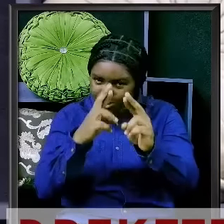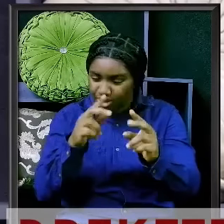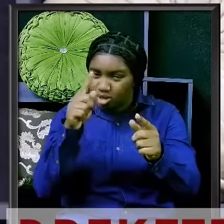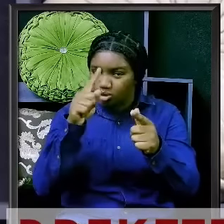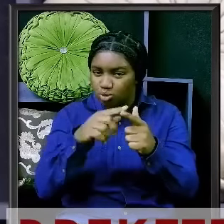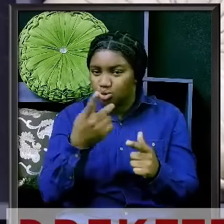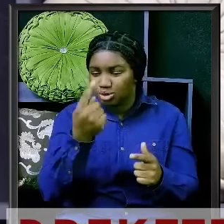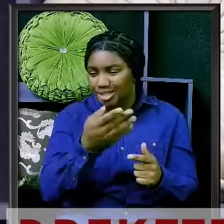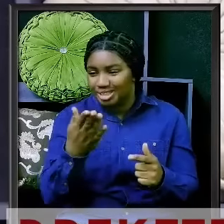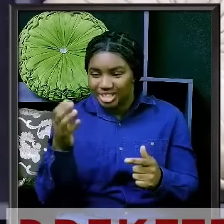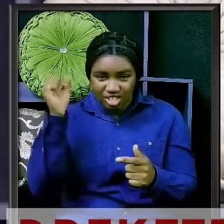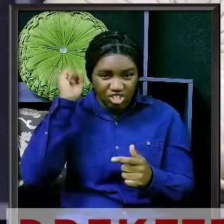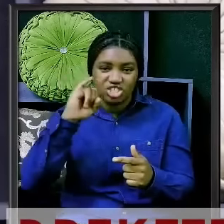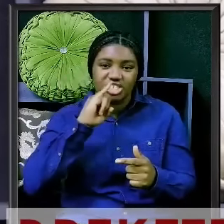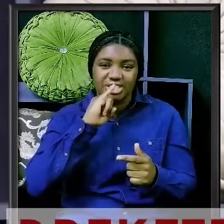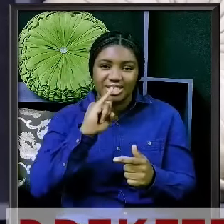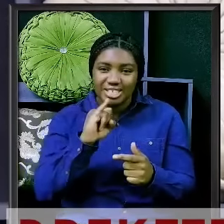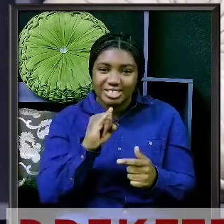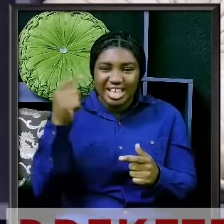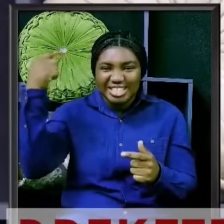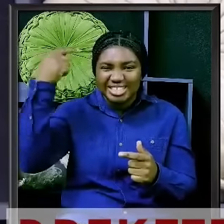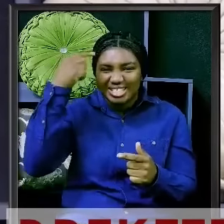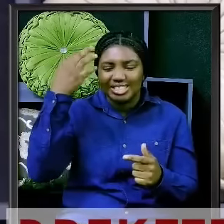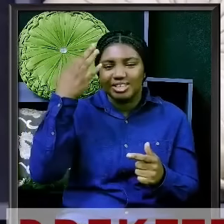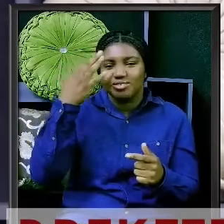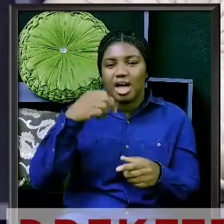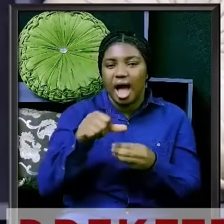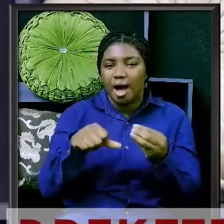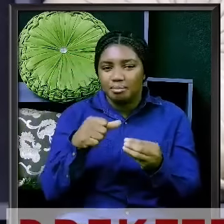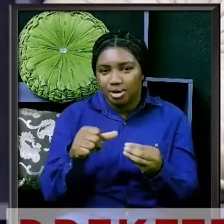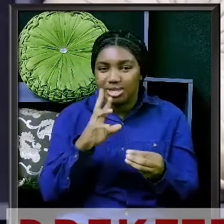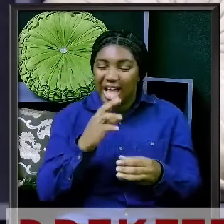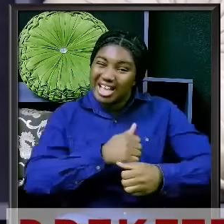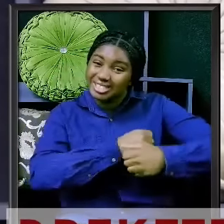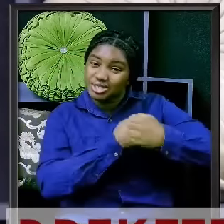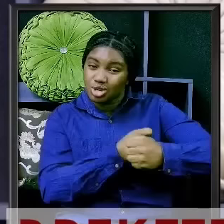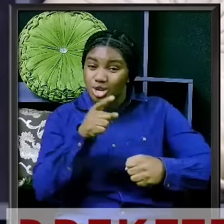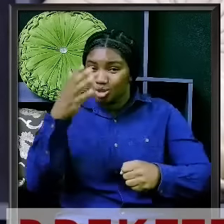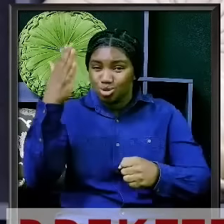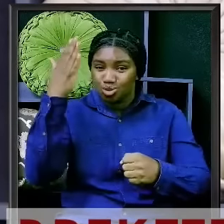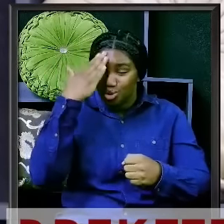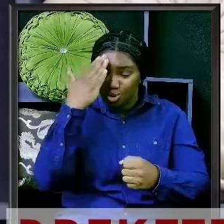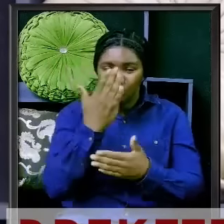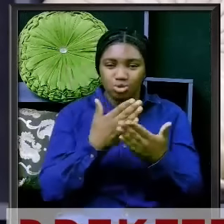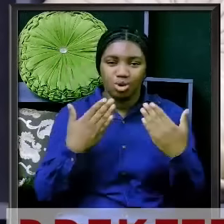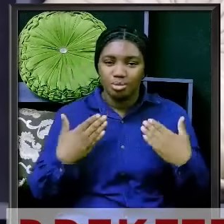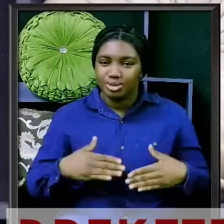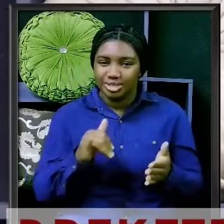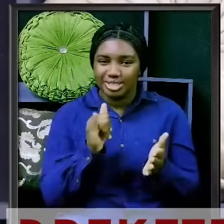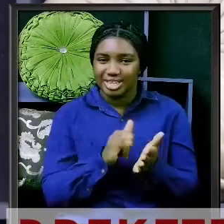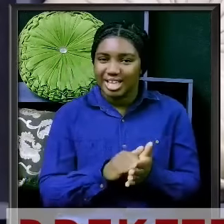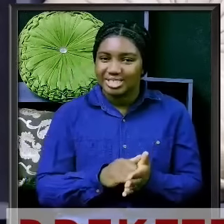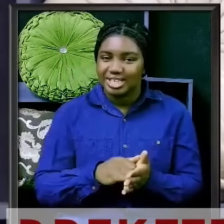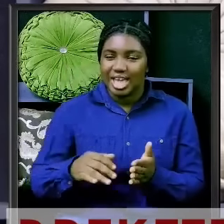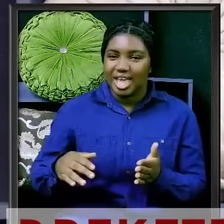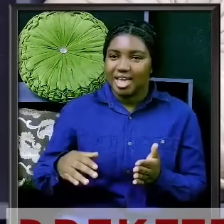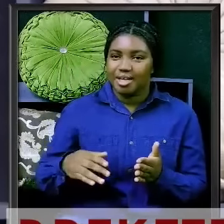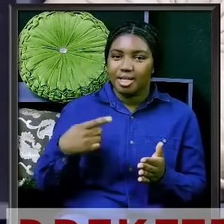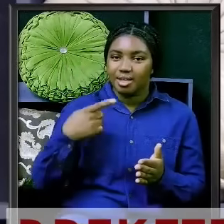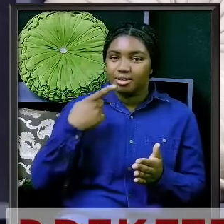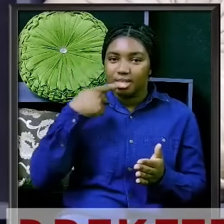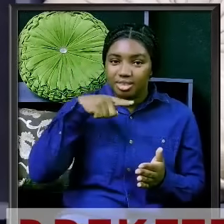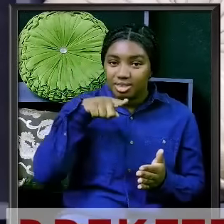things where she is sensitive about, where be her security. You know, say person where be say snake bite before, when he see